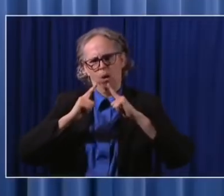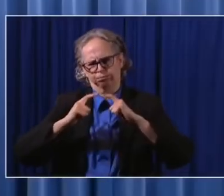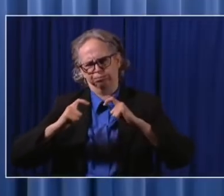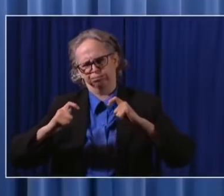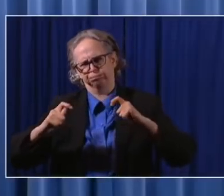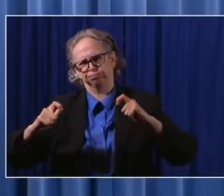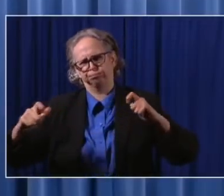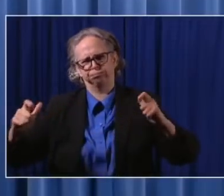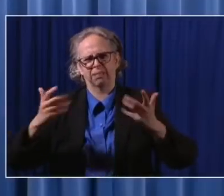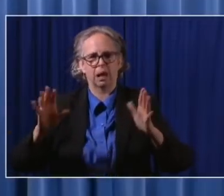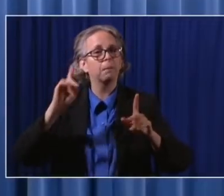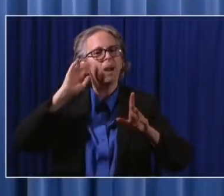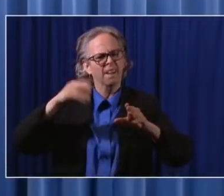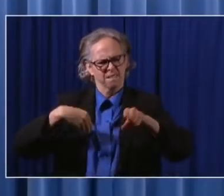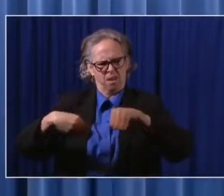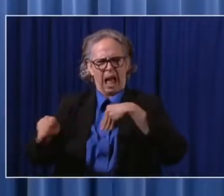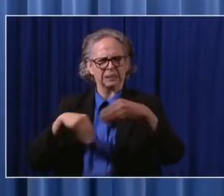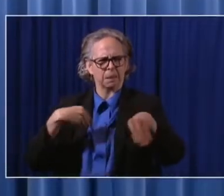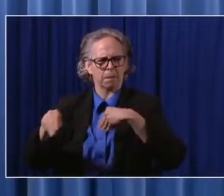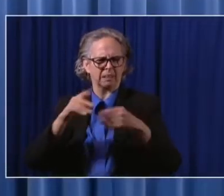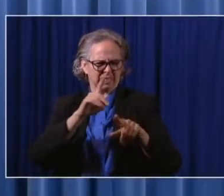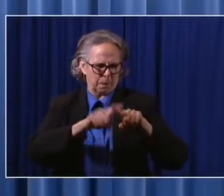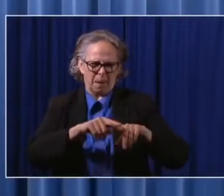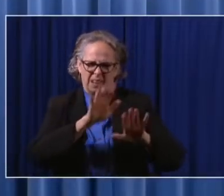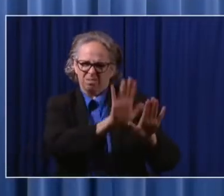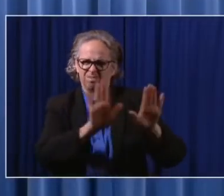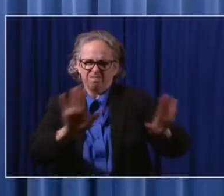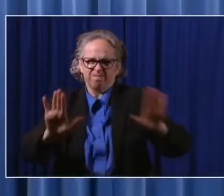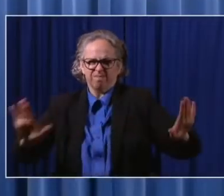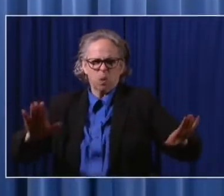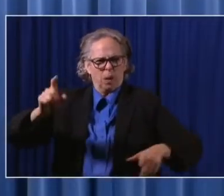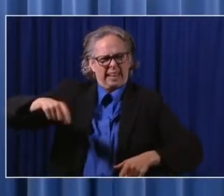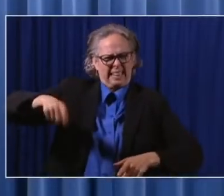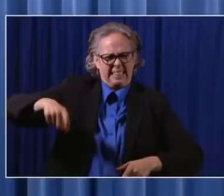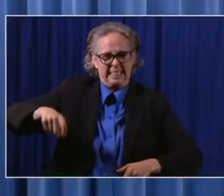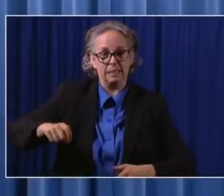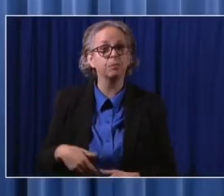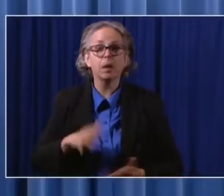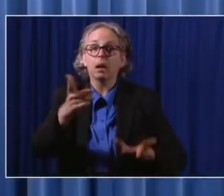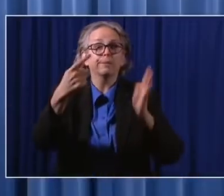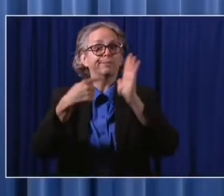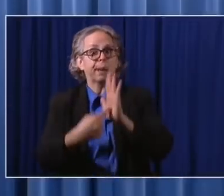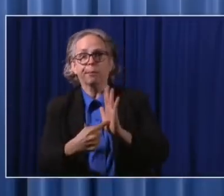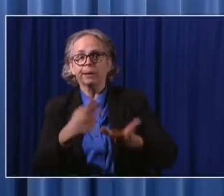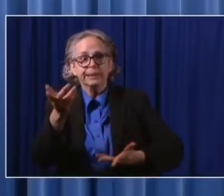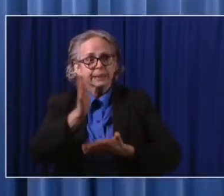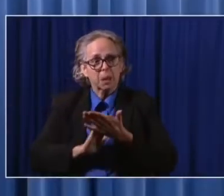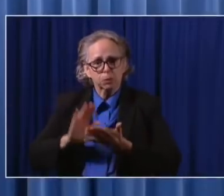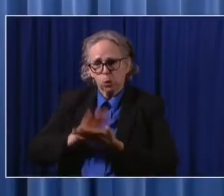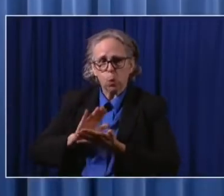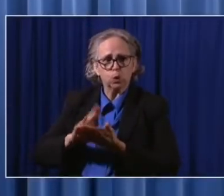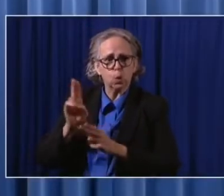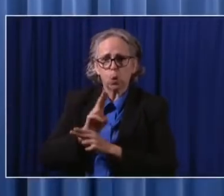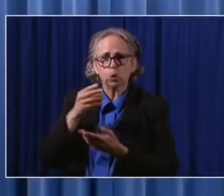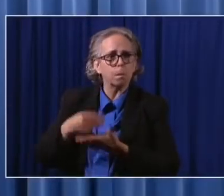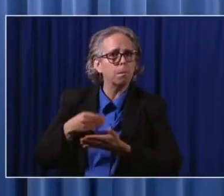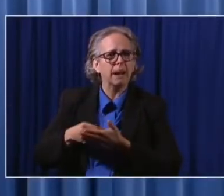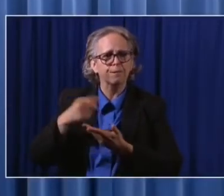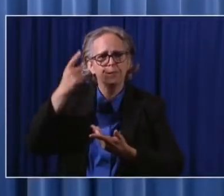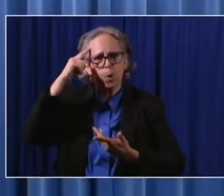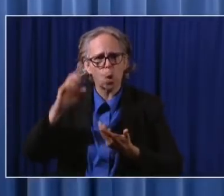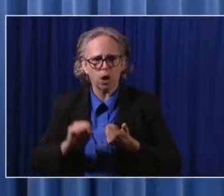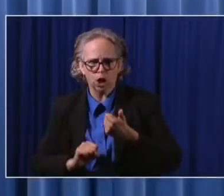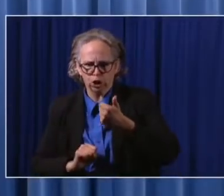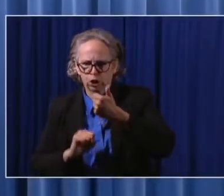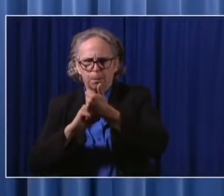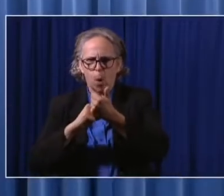spent. Some may even choose to use this funding to provide connectivity to students and grow distance learning options.